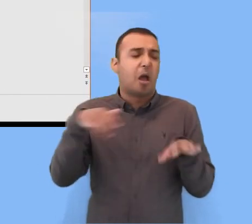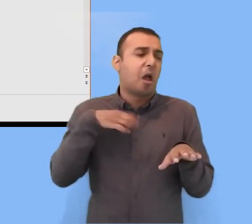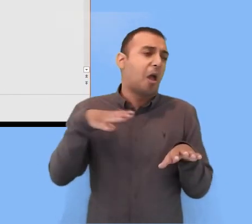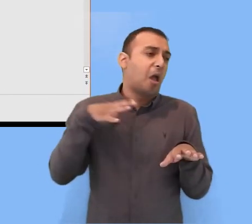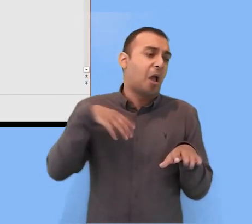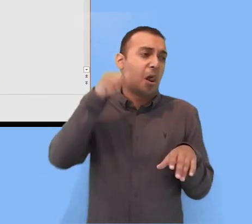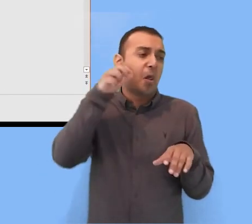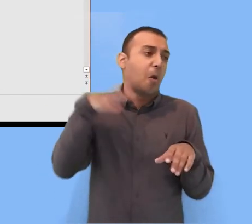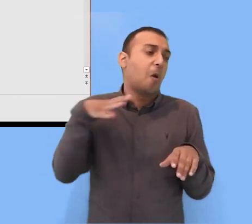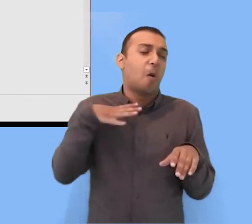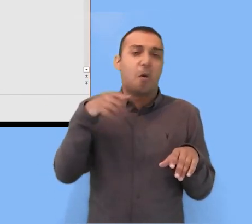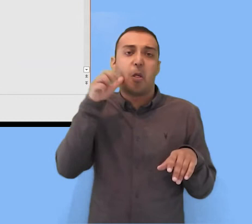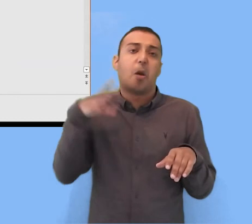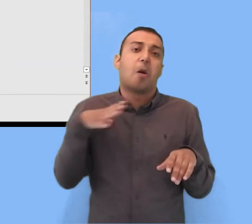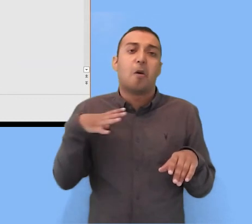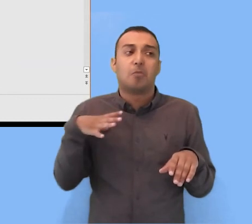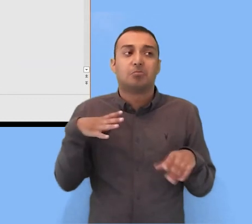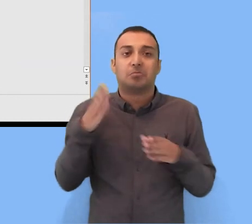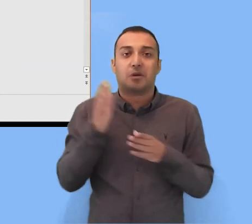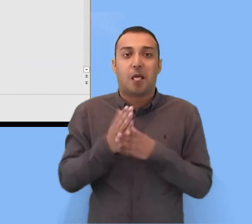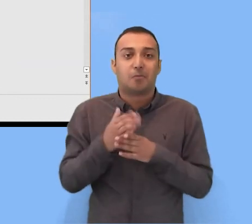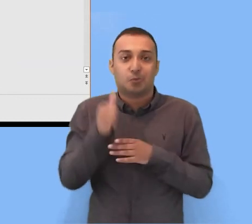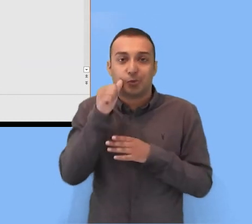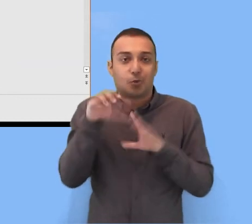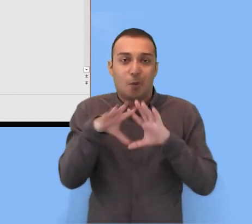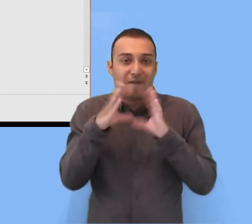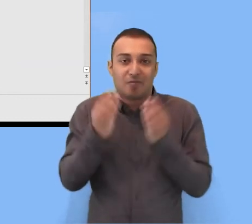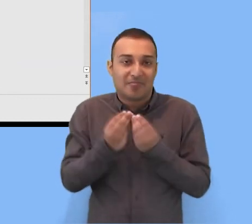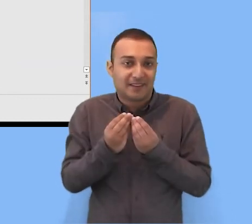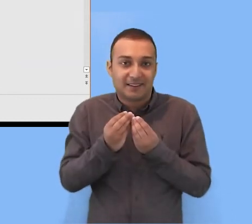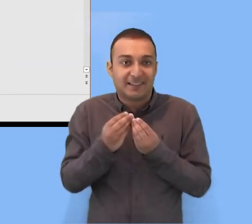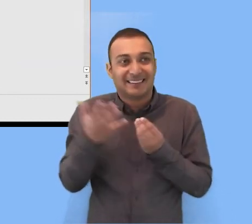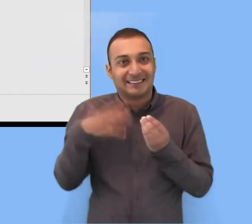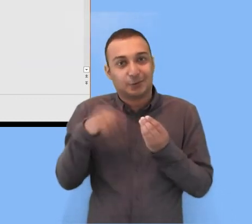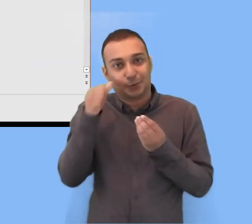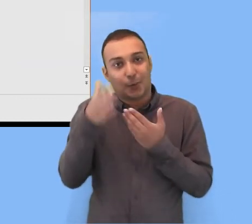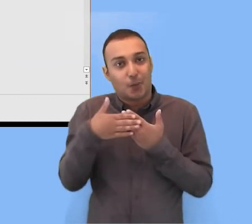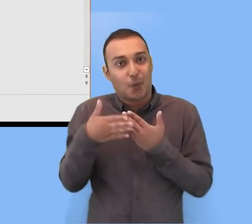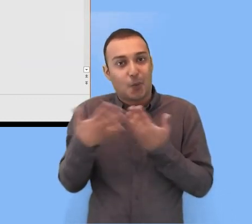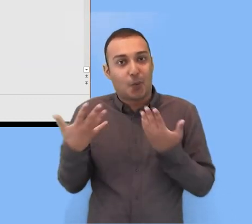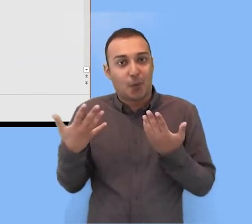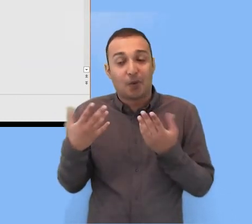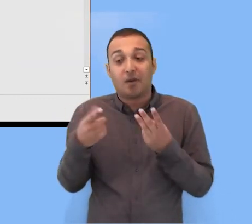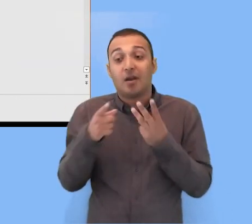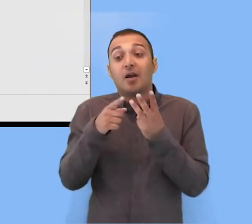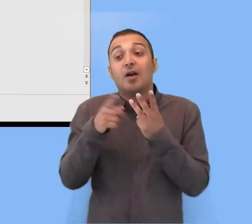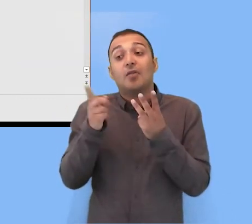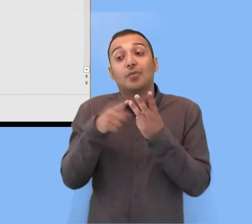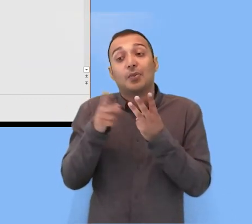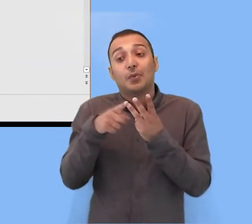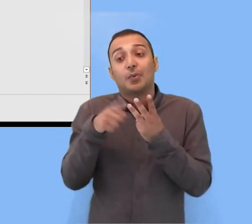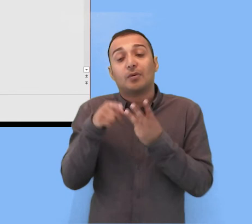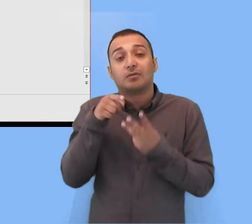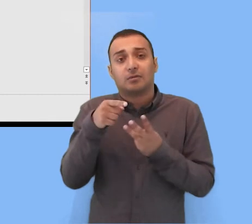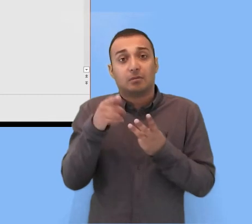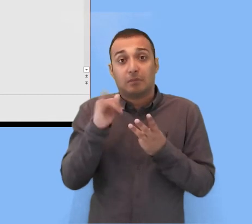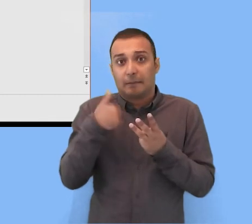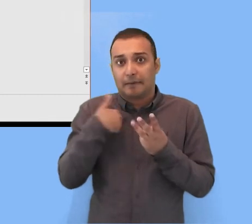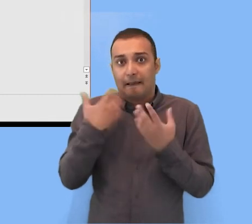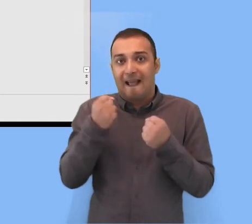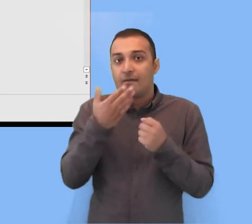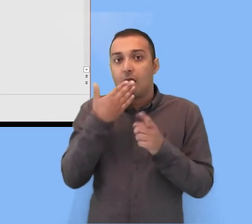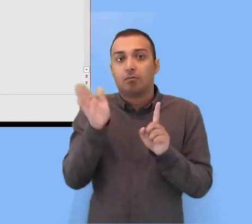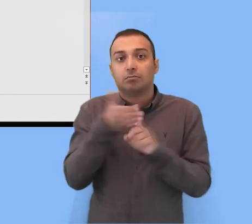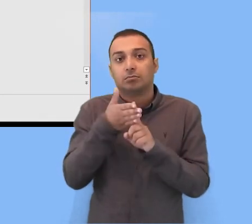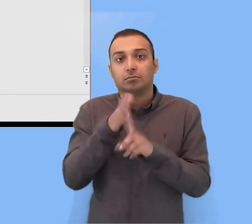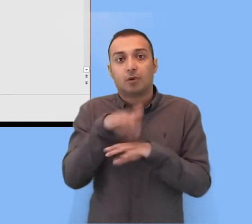actually we need to know a lot more. The third one is which stereotypes about groups of parents do we